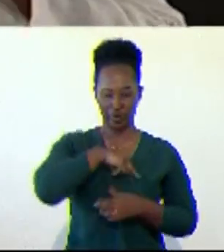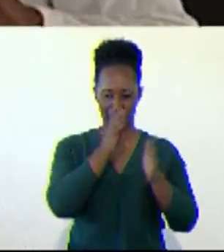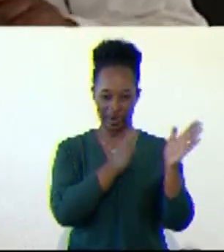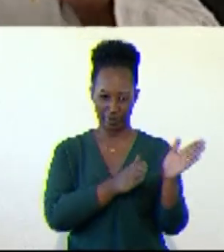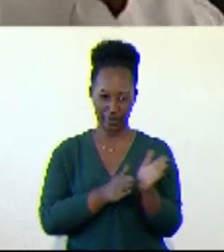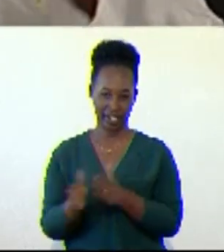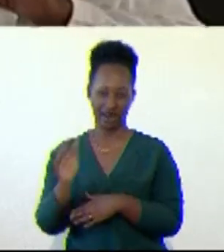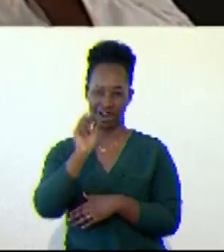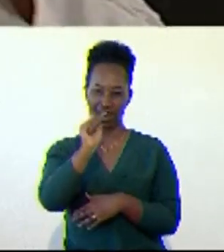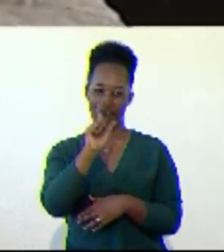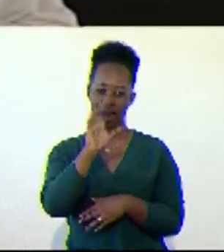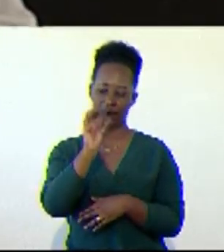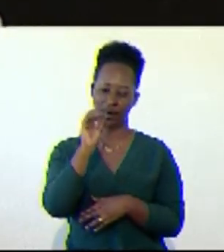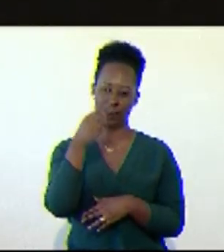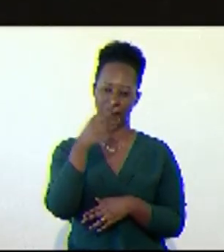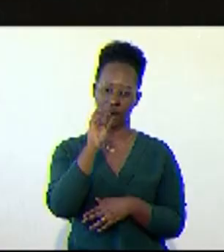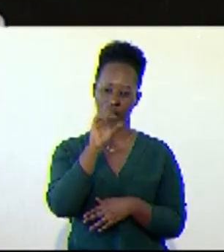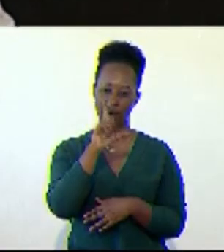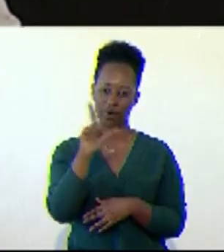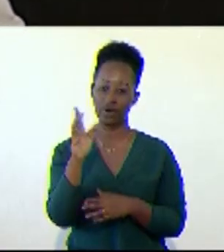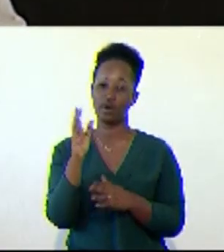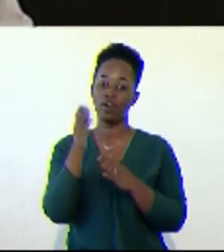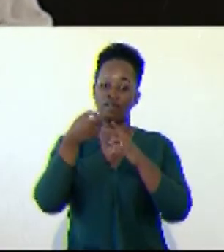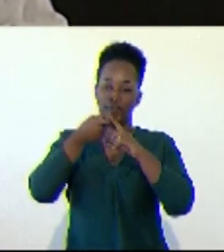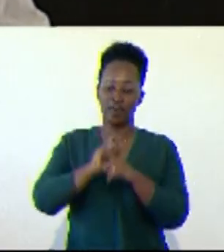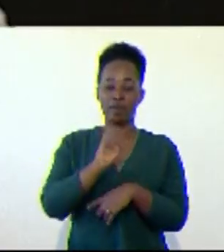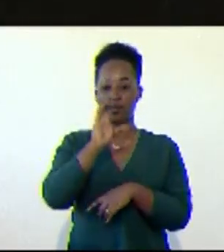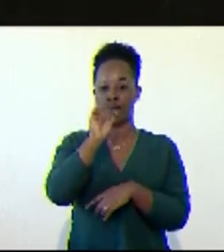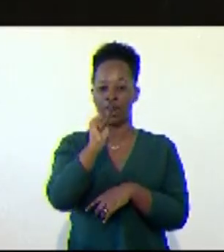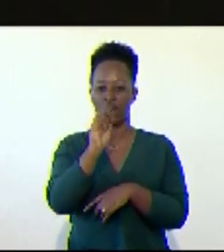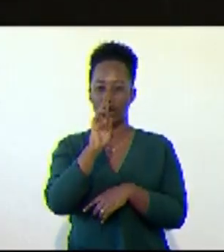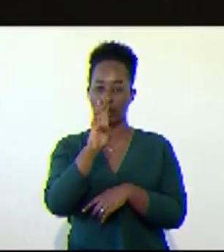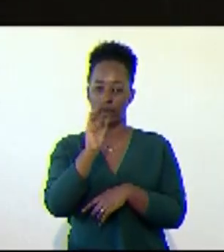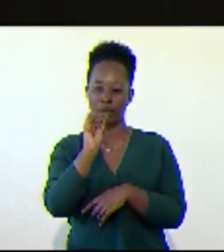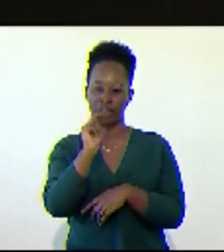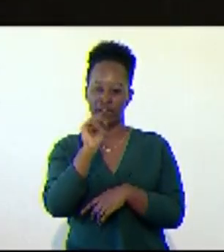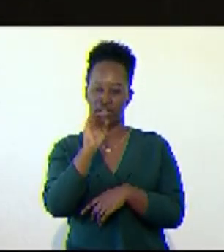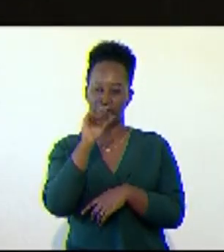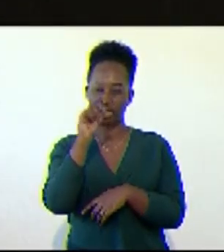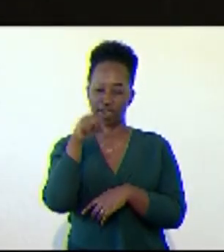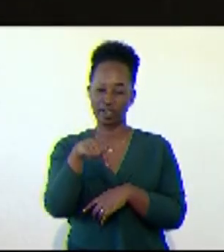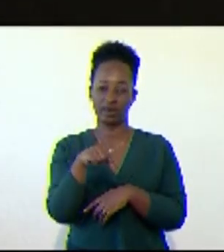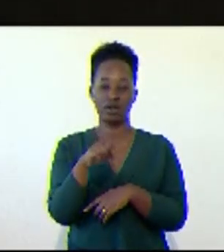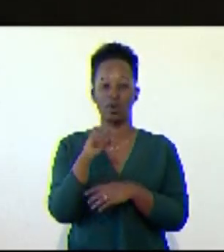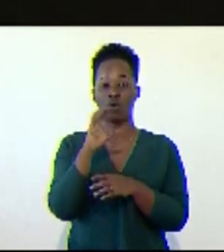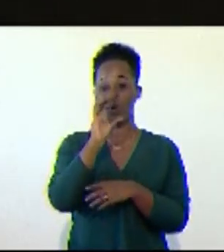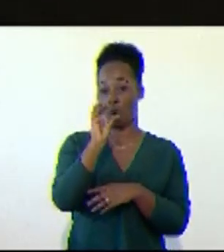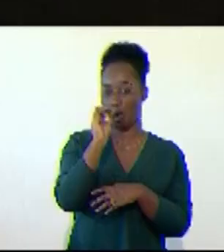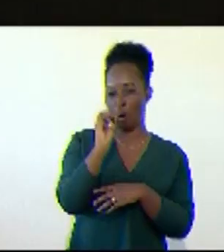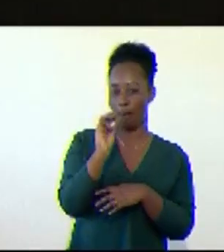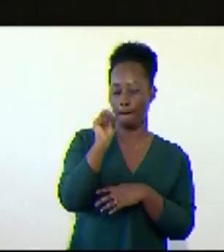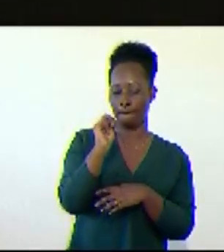prepared alcohols from carbonyl compounds. So we have been able to prepare alcohols from